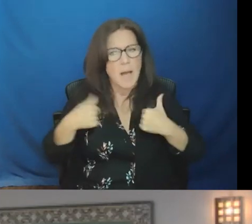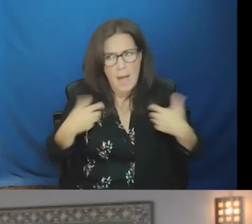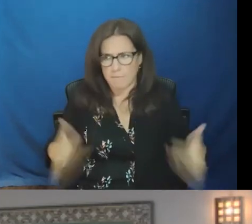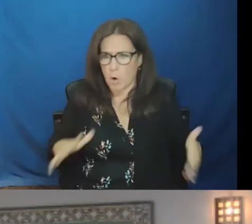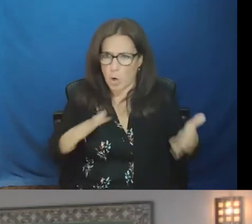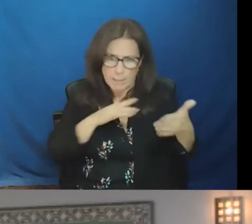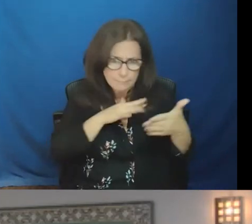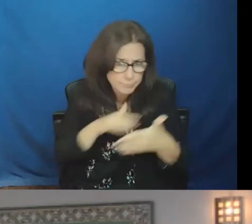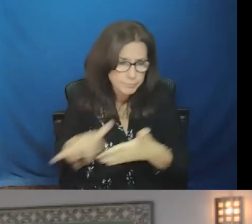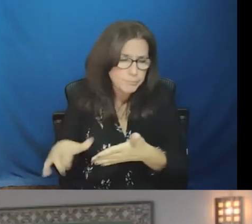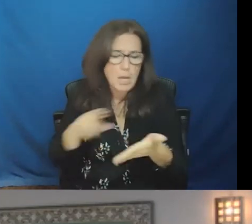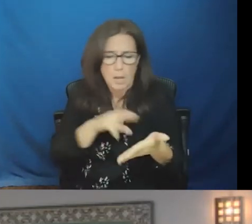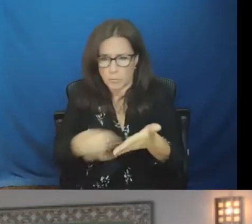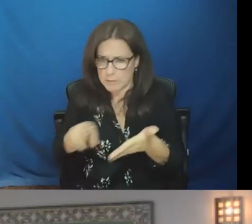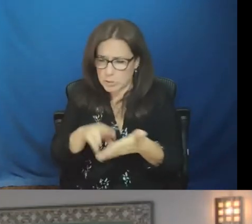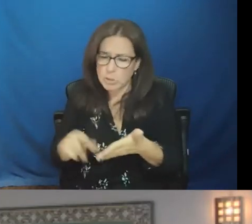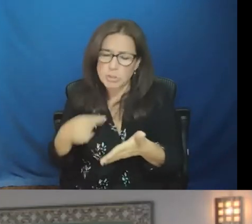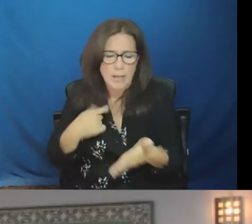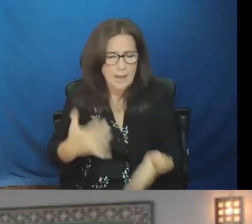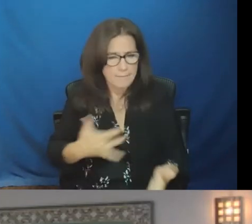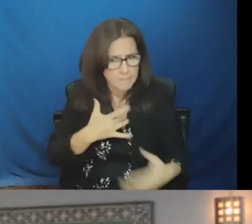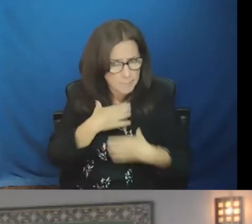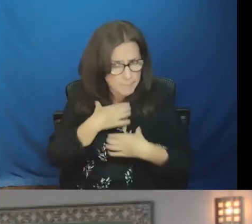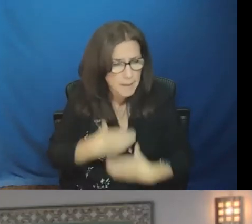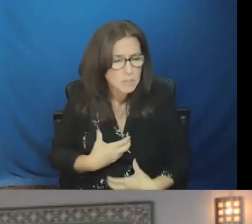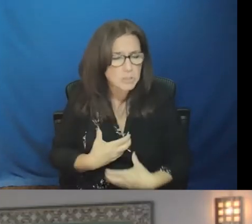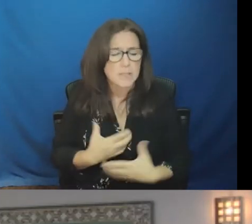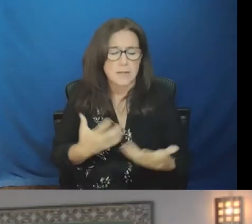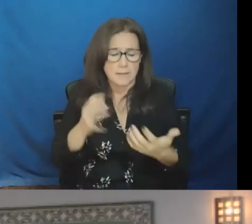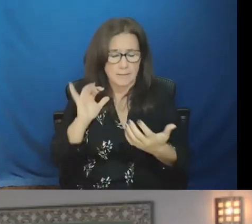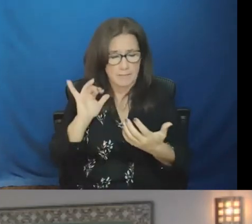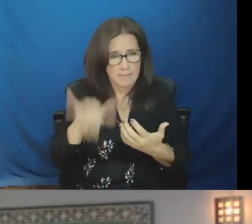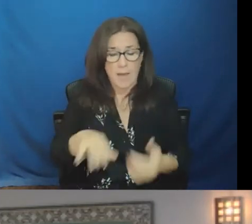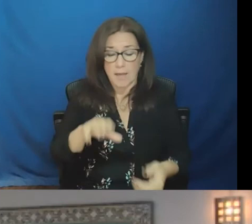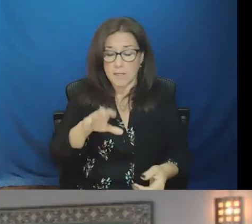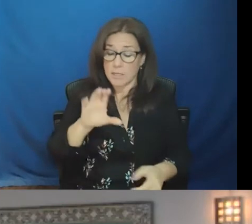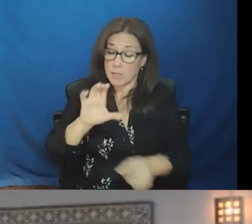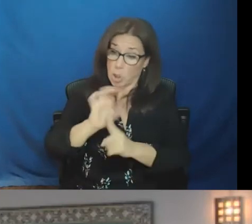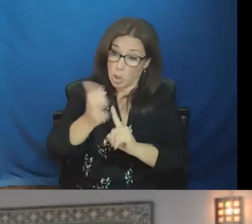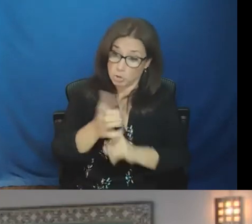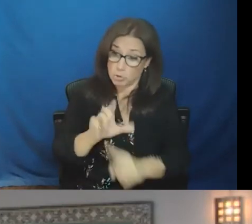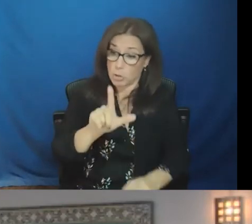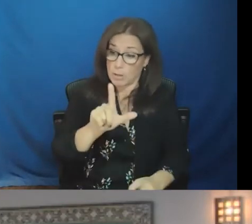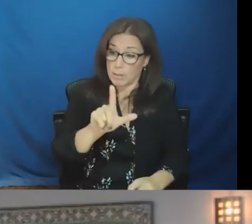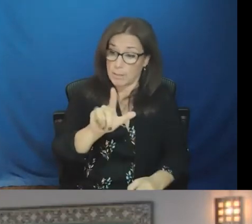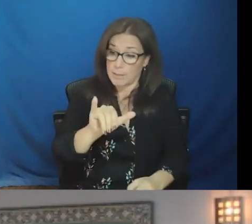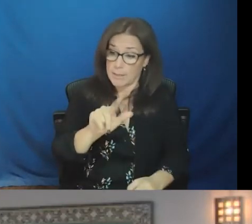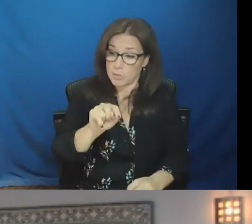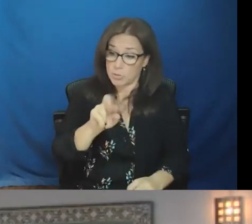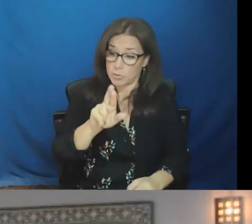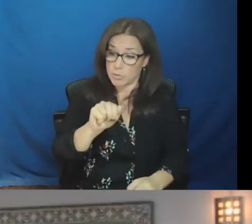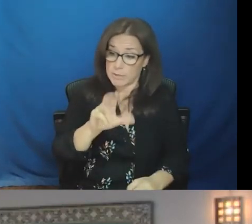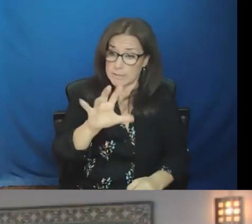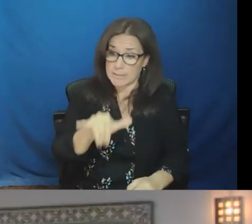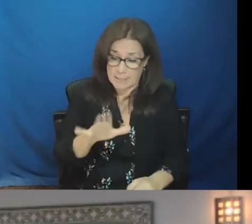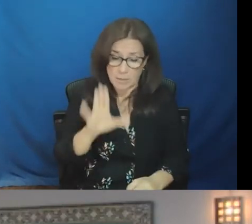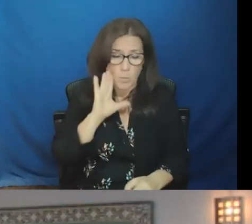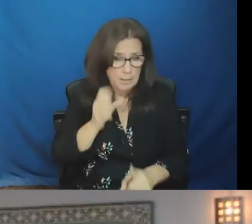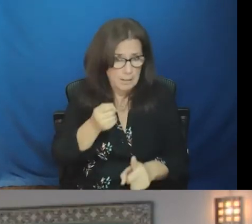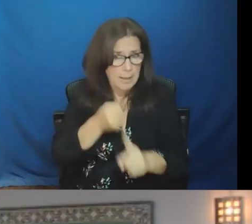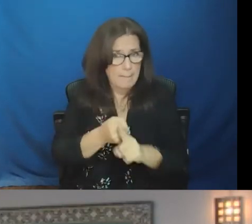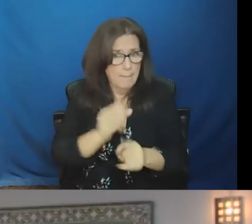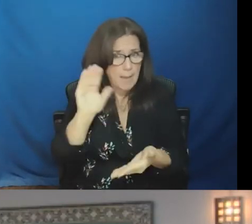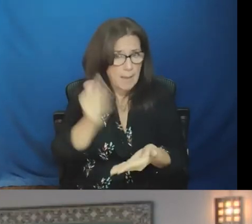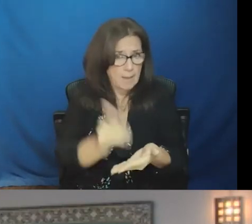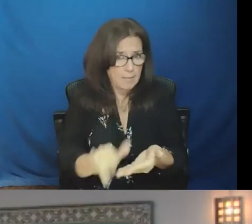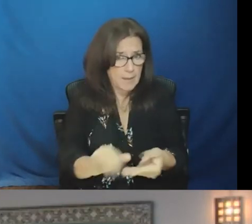that changing the cultural literacy is going to impact these numbers, and I think it's well worth us looking into.